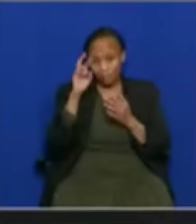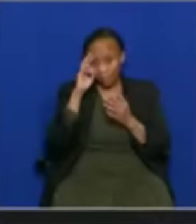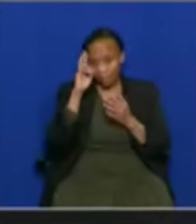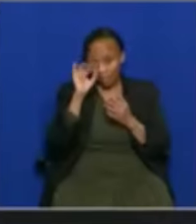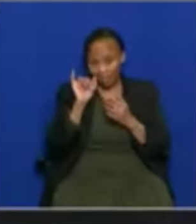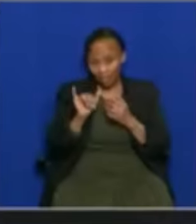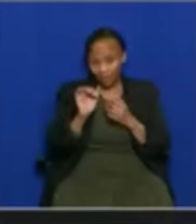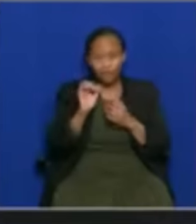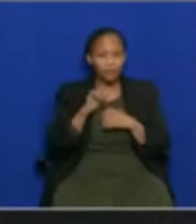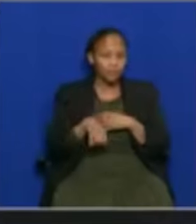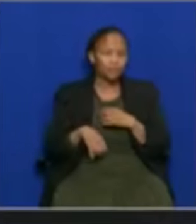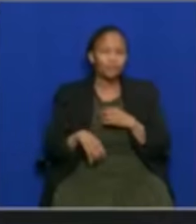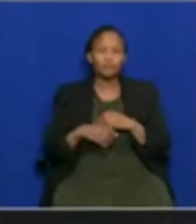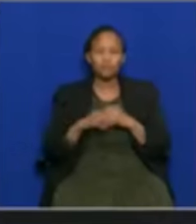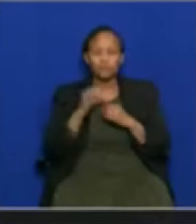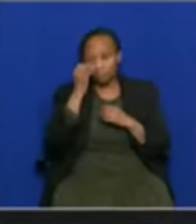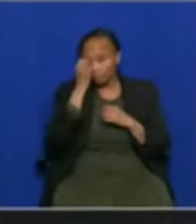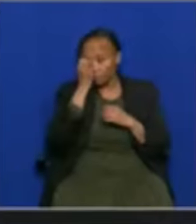Beyond that,